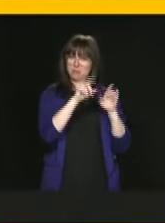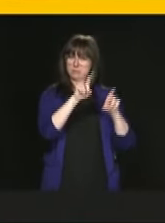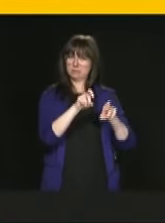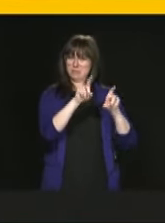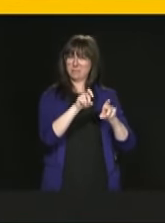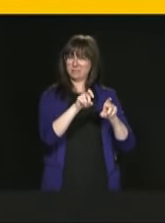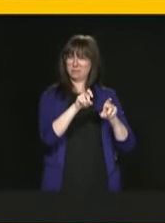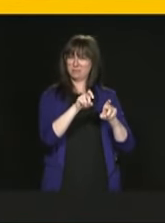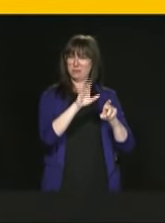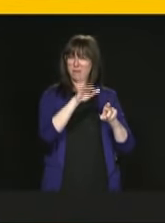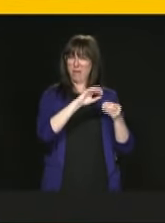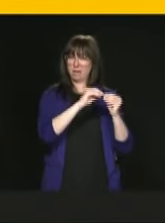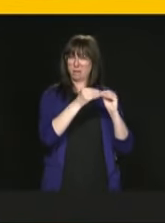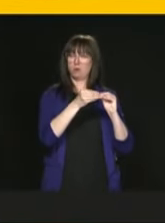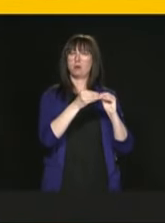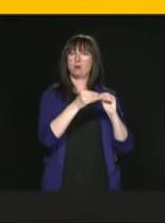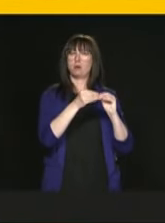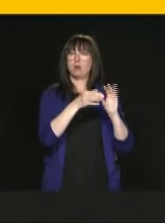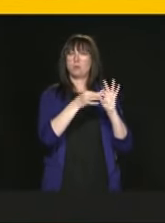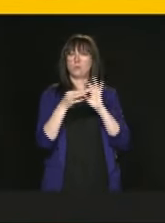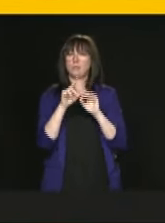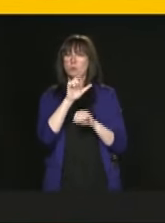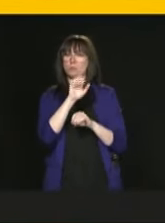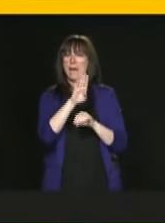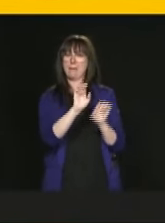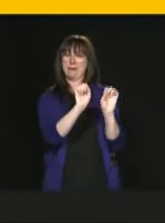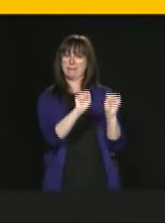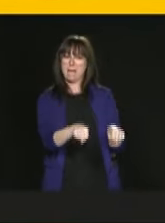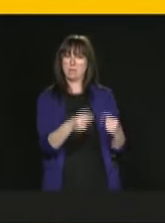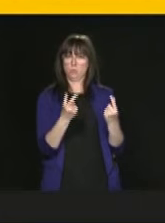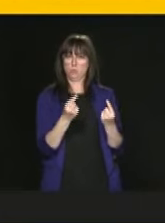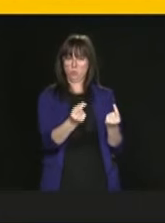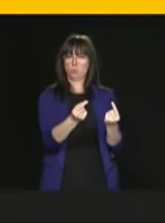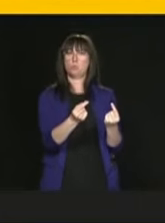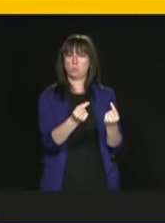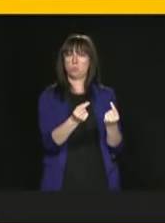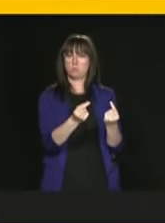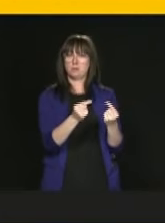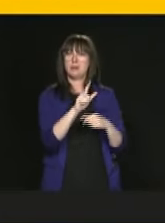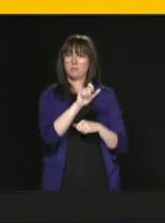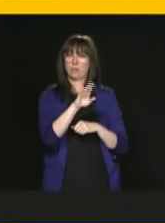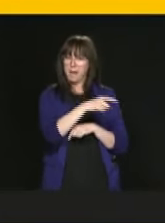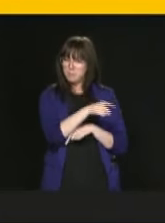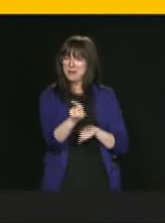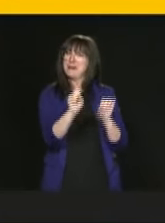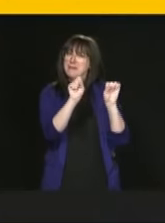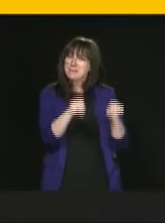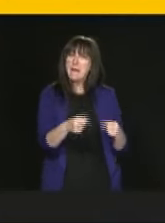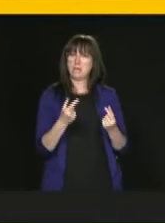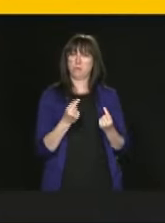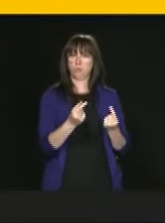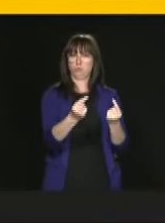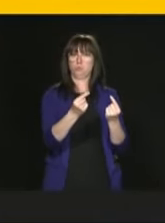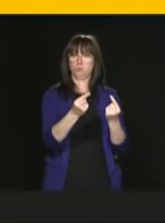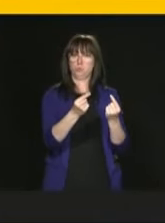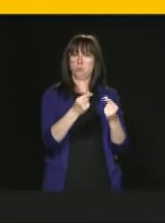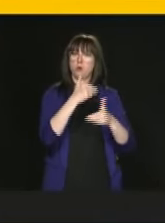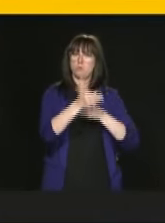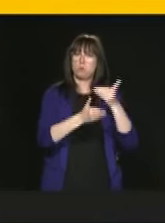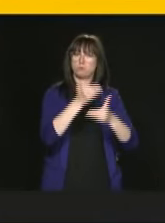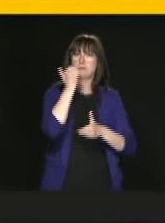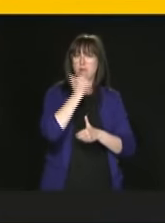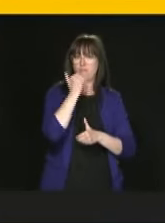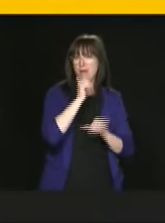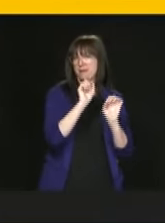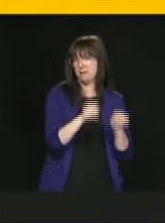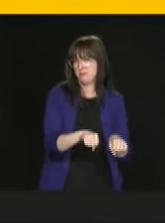the laboratory capacity. So the ability of, quote, the laboratories across the country to actually, quote, process the samples. But as we all know, there's, of